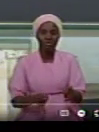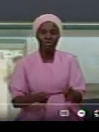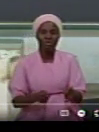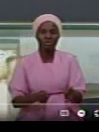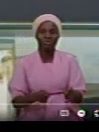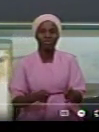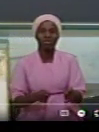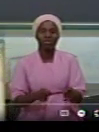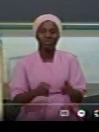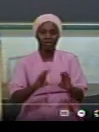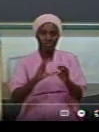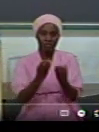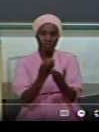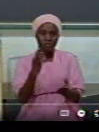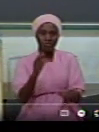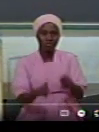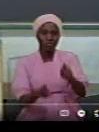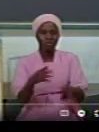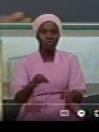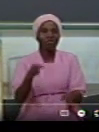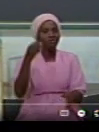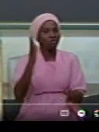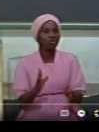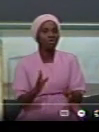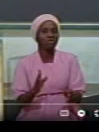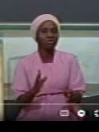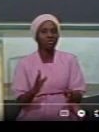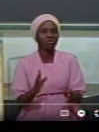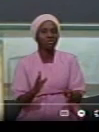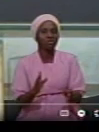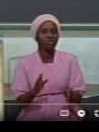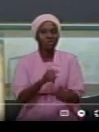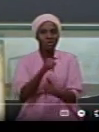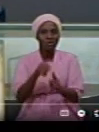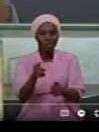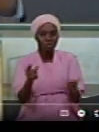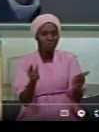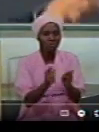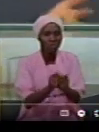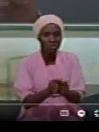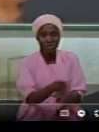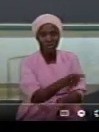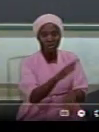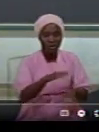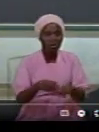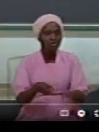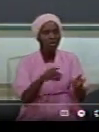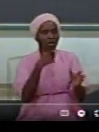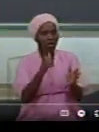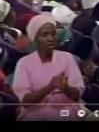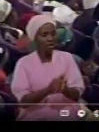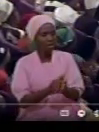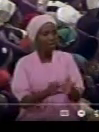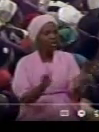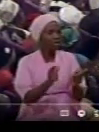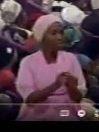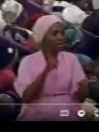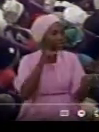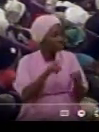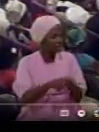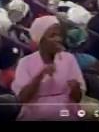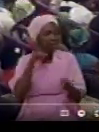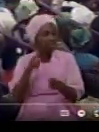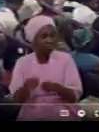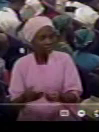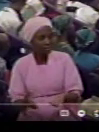them, you cannot see them. And when you meet them on the way, you still say, sister, sister. When you meet them